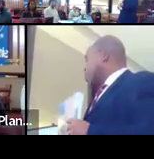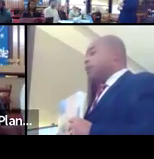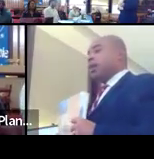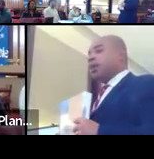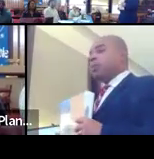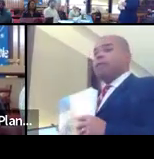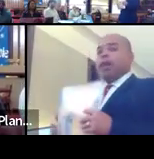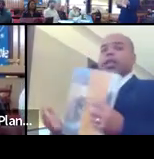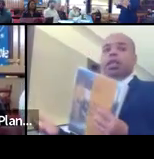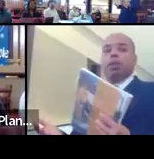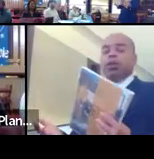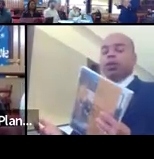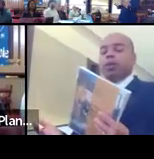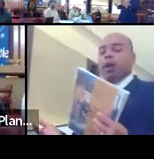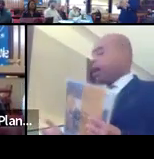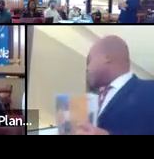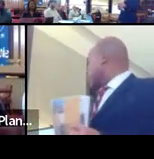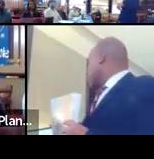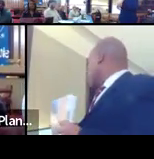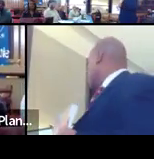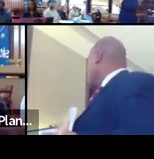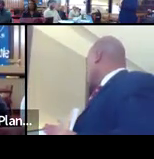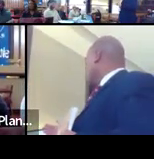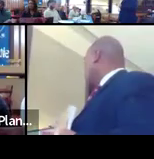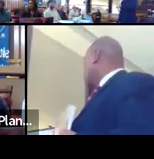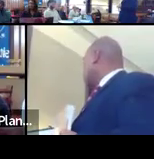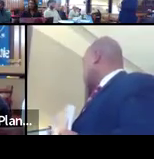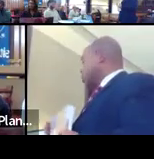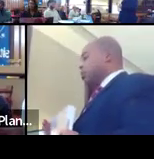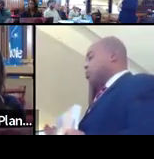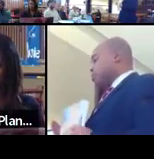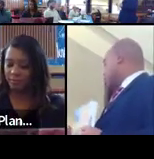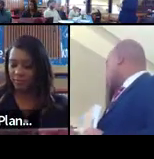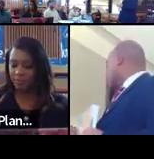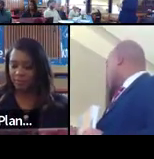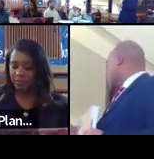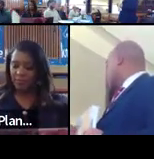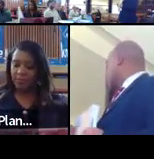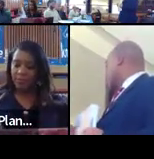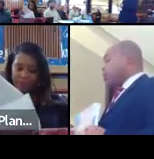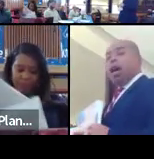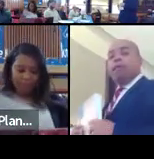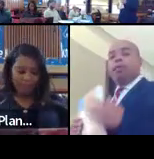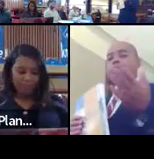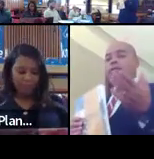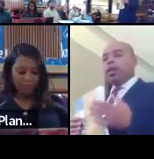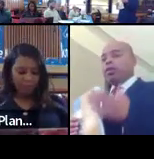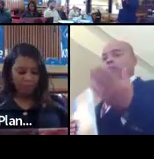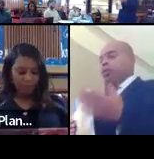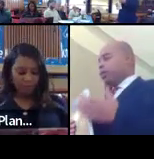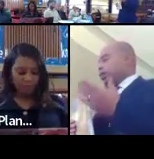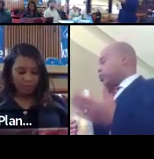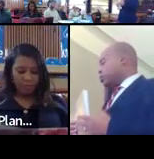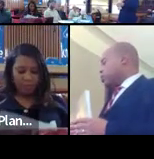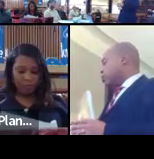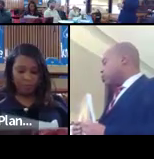vacancy collaborative and a number of vacancy parcels that we have to projects or initiatives that people have. Of course, the